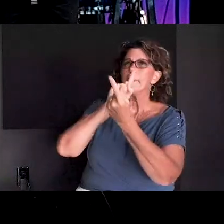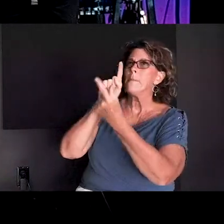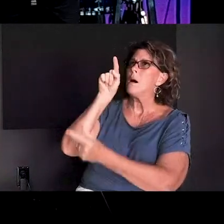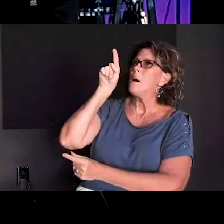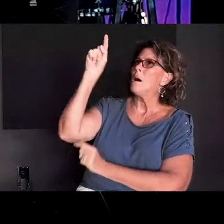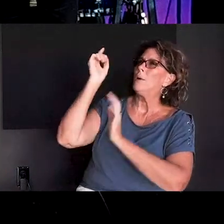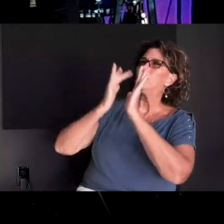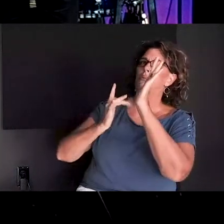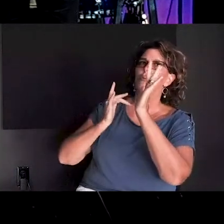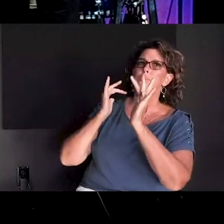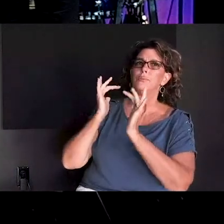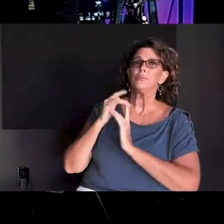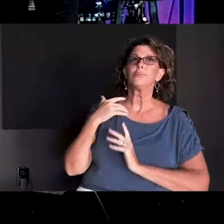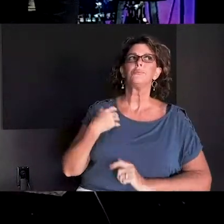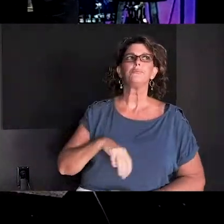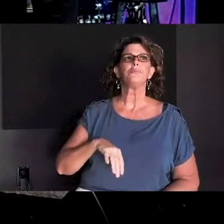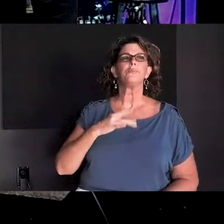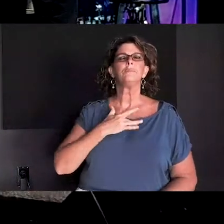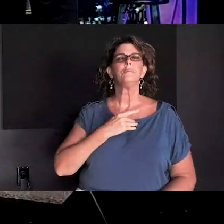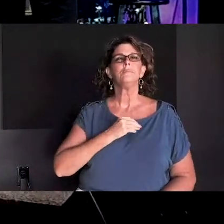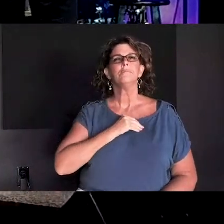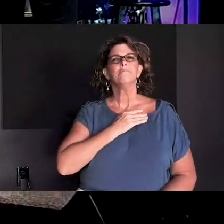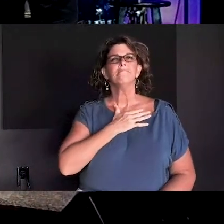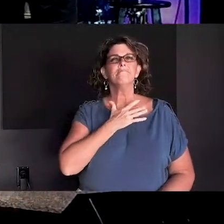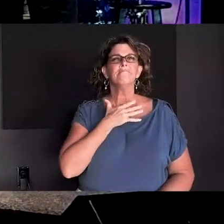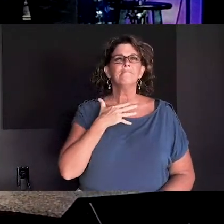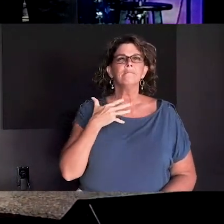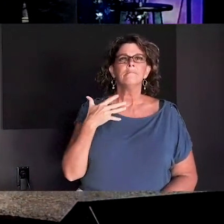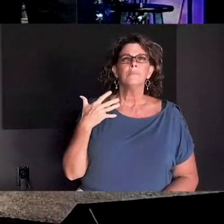till I met you.